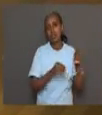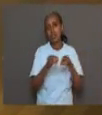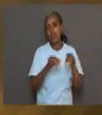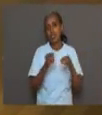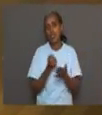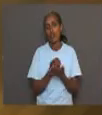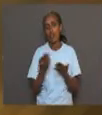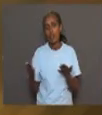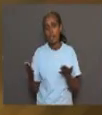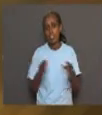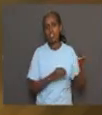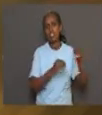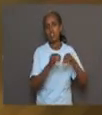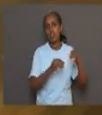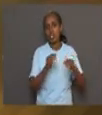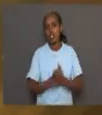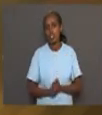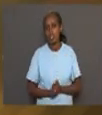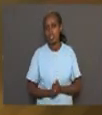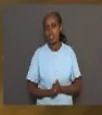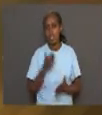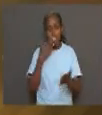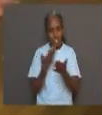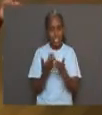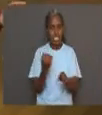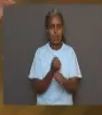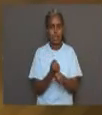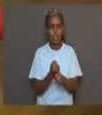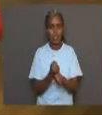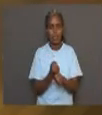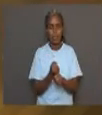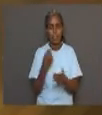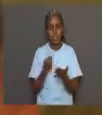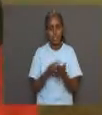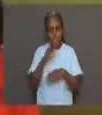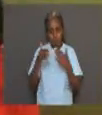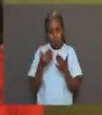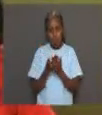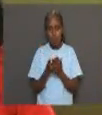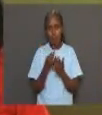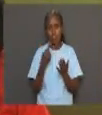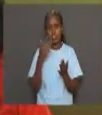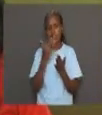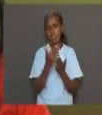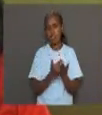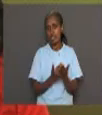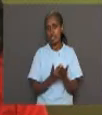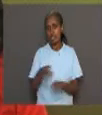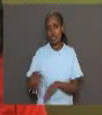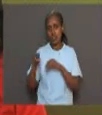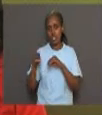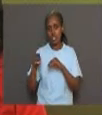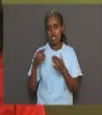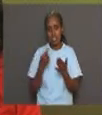the movements of particles in motion. Great work! That is all for this